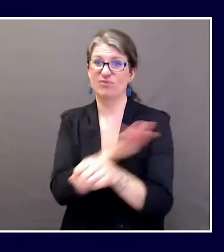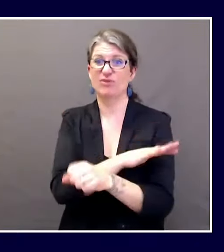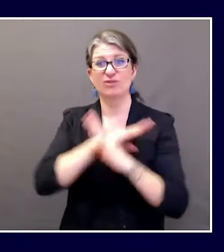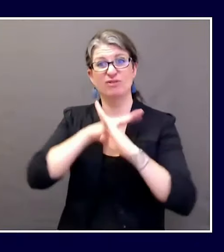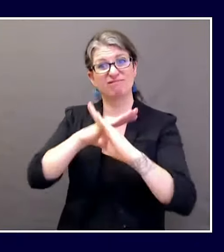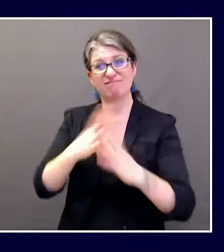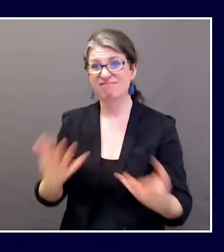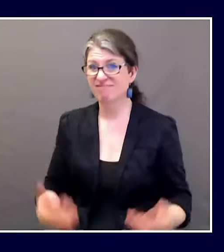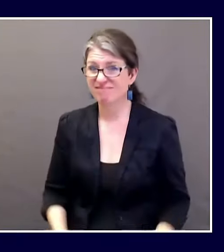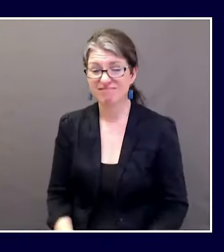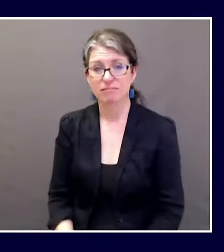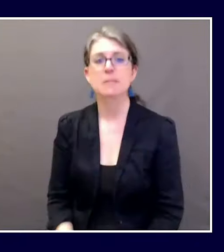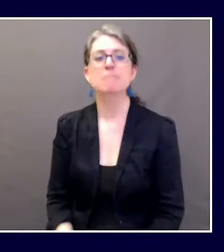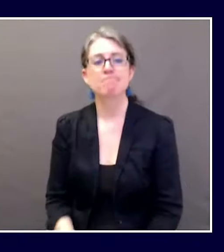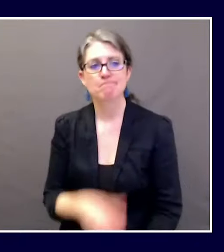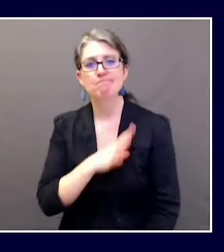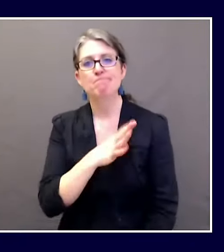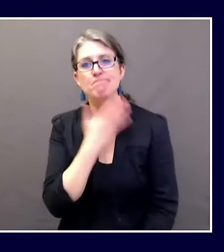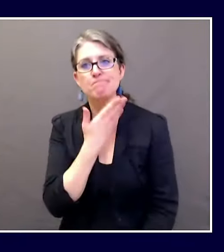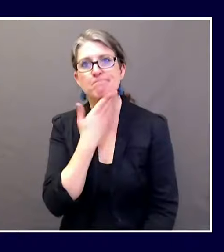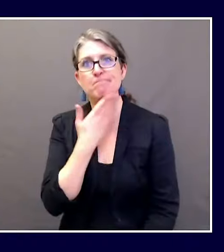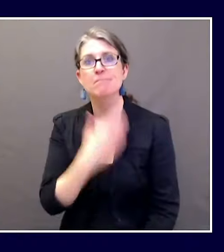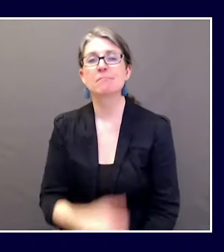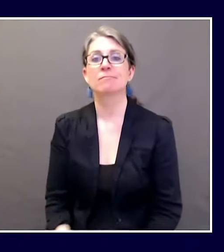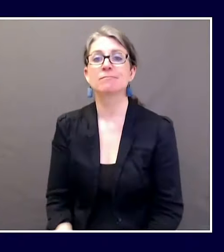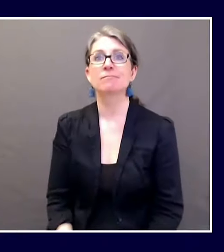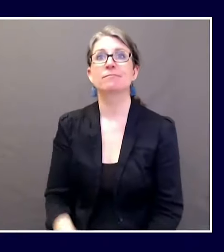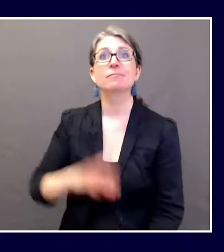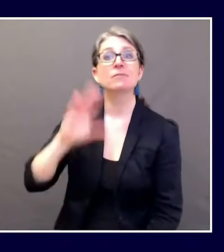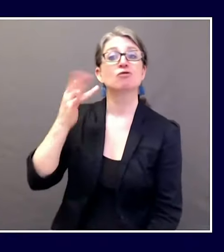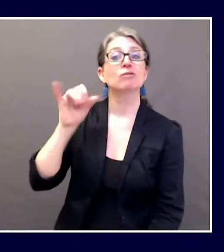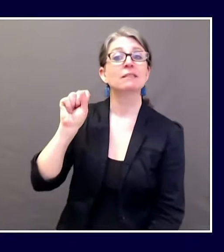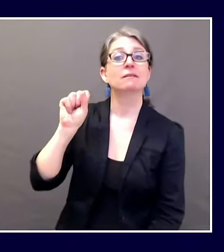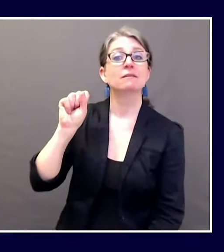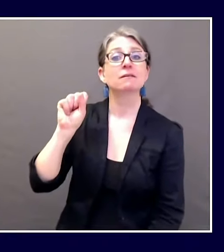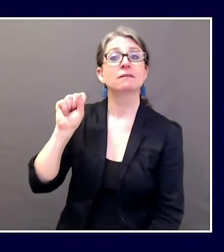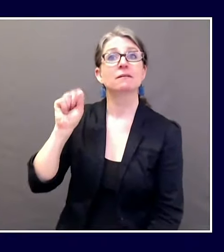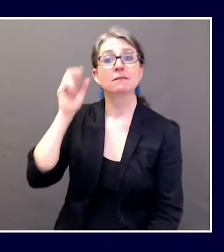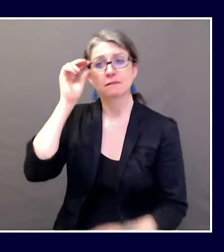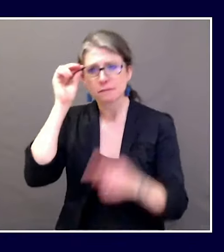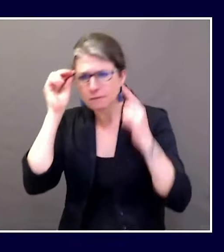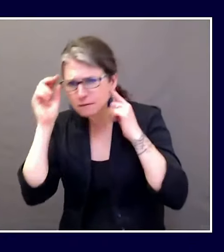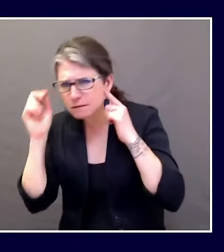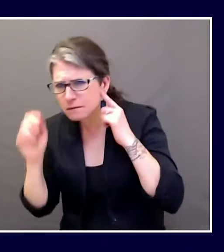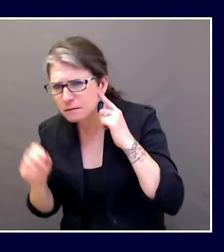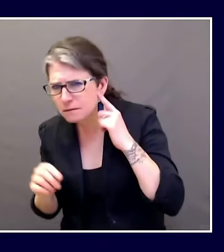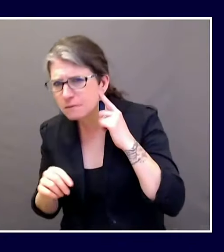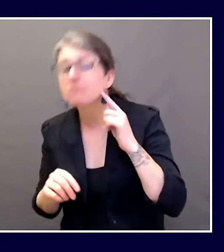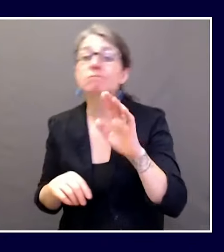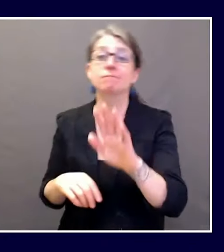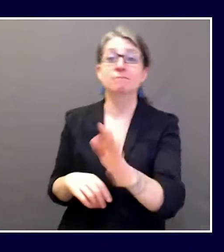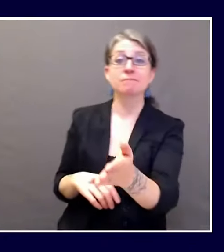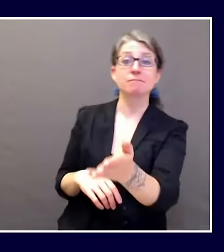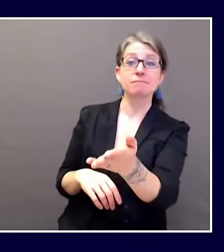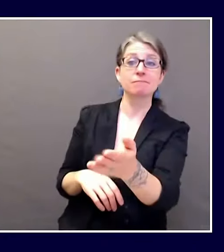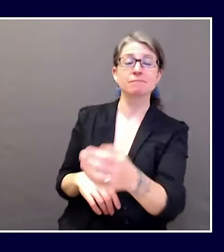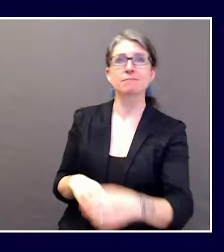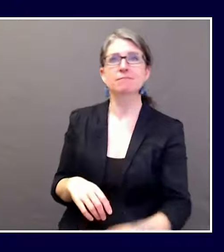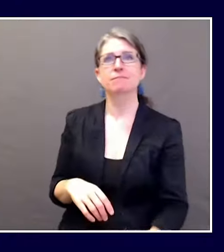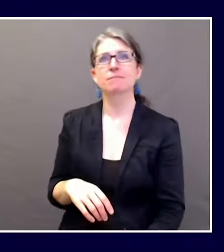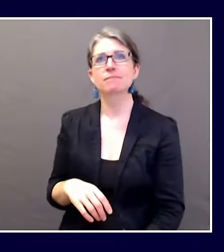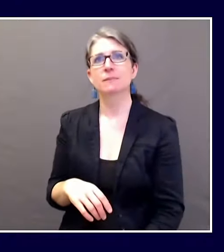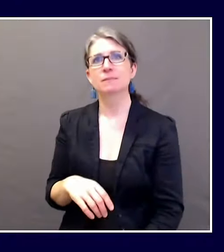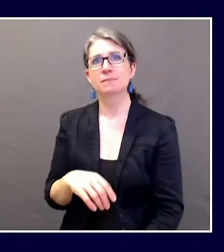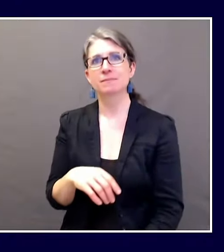Hi, Dr. Shah. Can you hear me okay? I can, Chris. Go ahead. All right. Hey, we've been getting a lot of questions about the number of open appointments that have